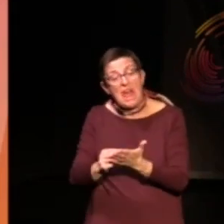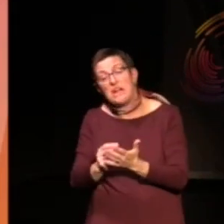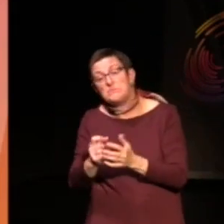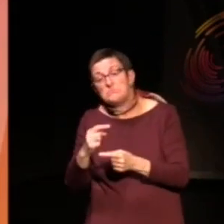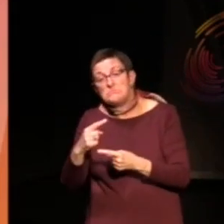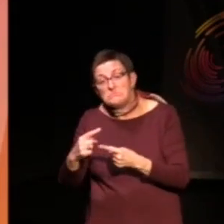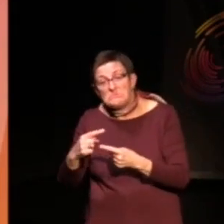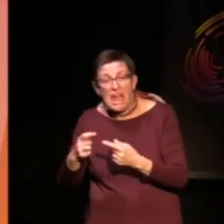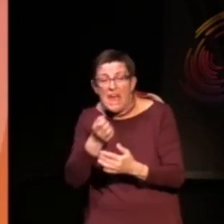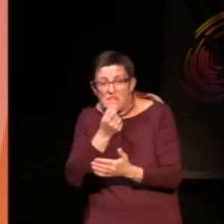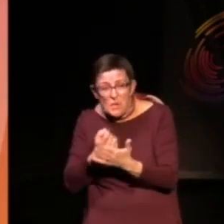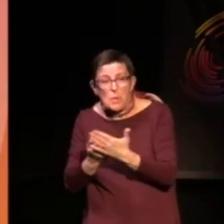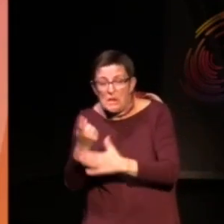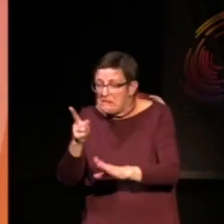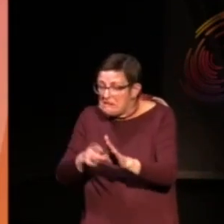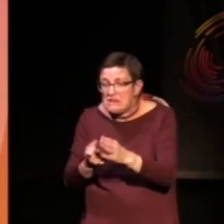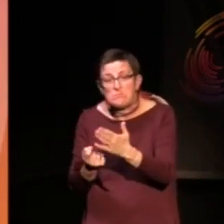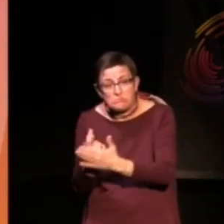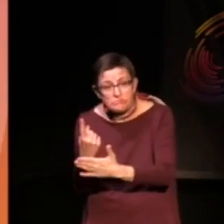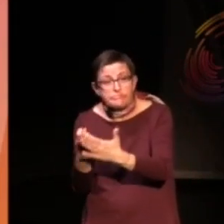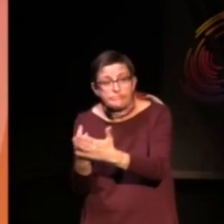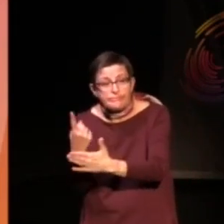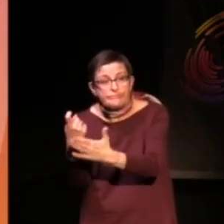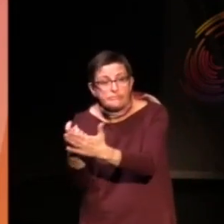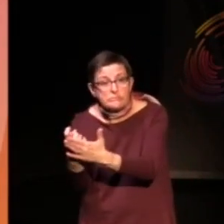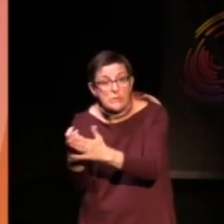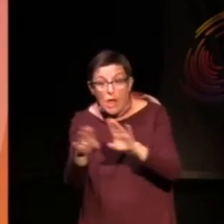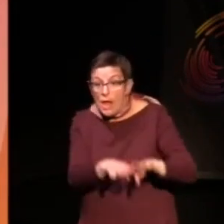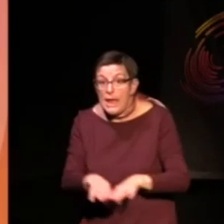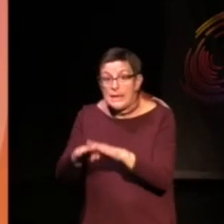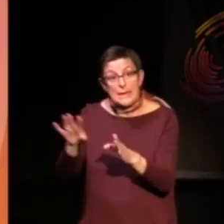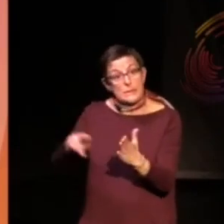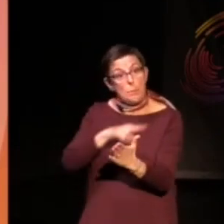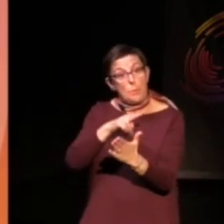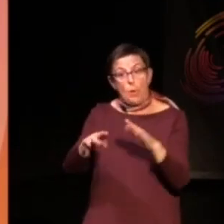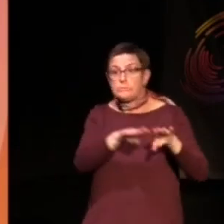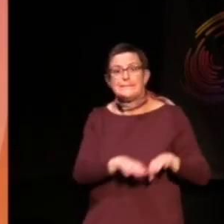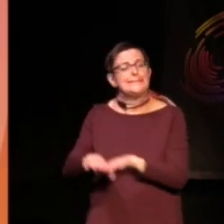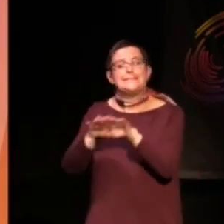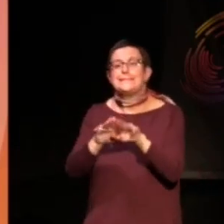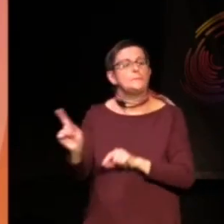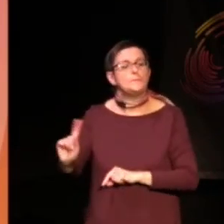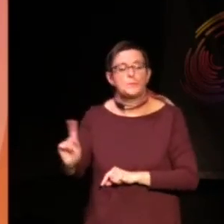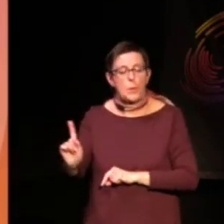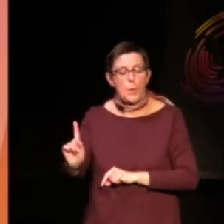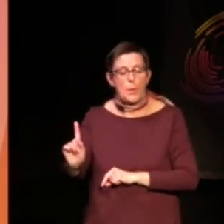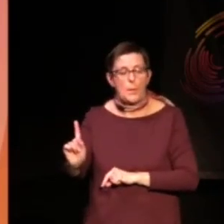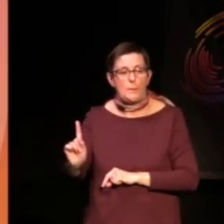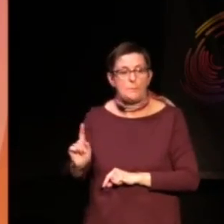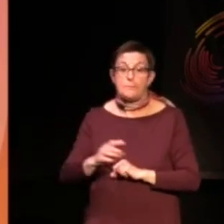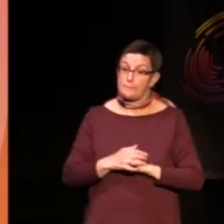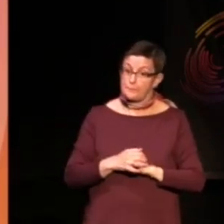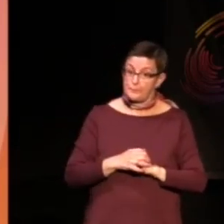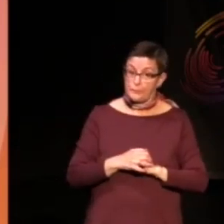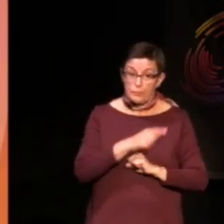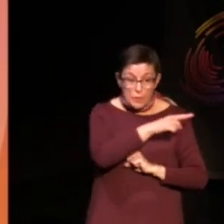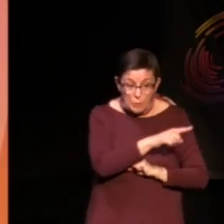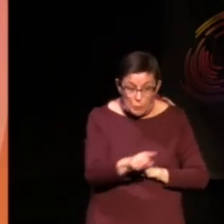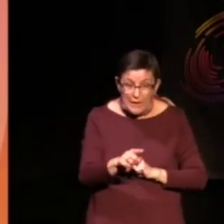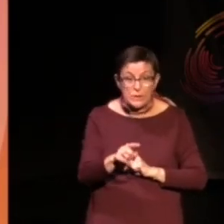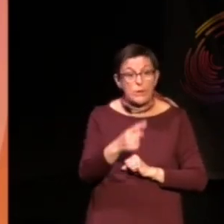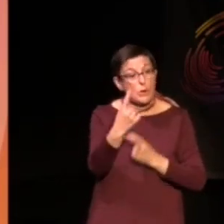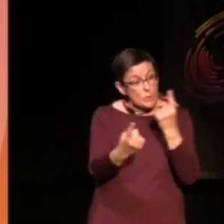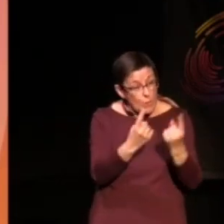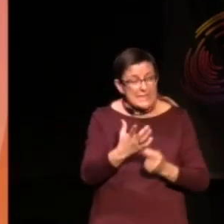That's not a democracy. Majoritarianism is not the same thing as democracy. So in addition to the ballot box, one